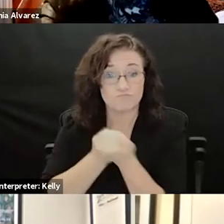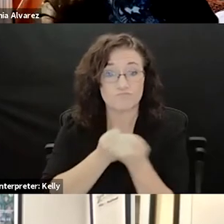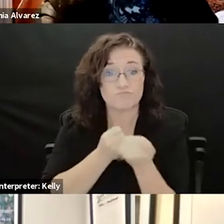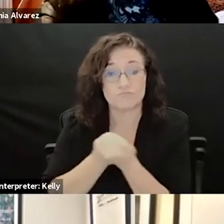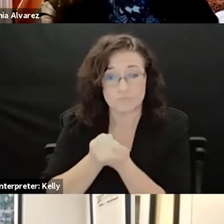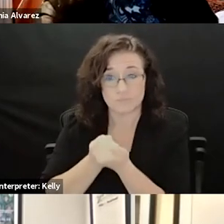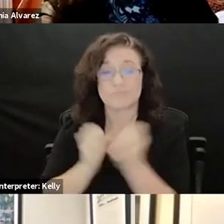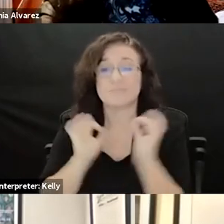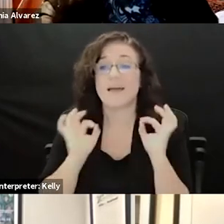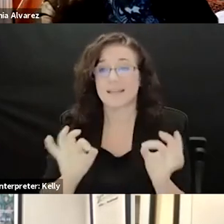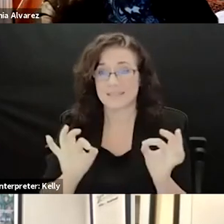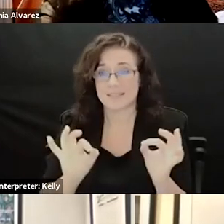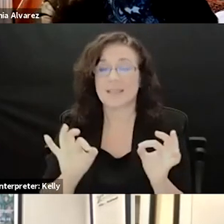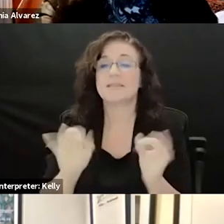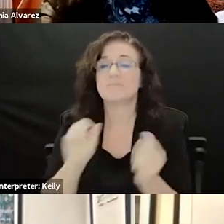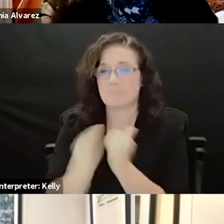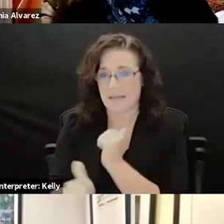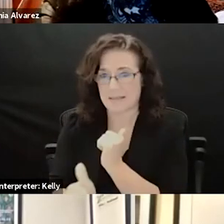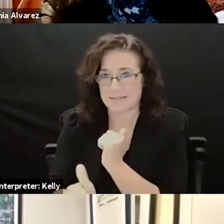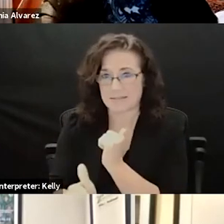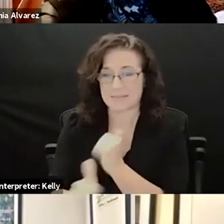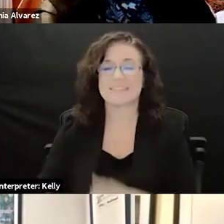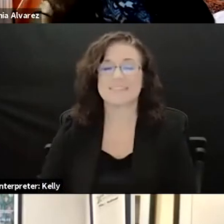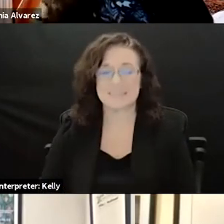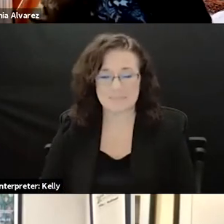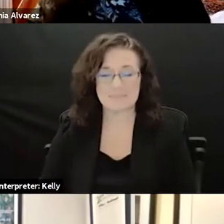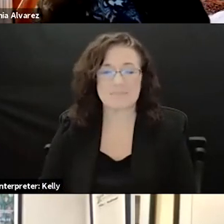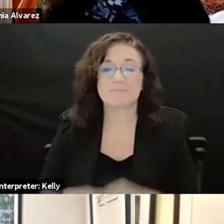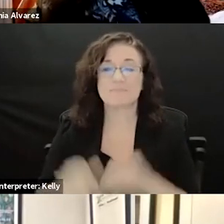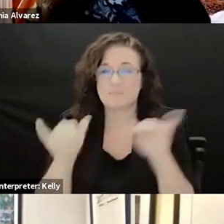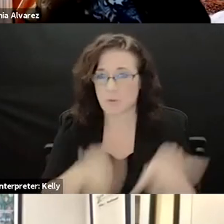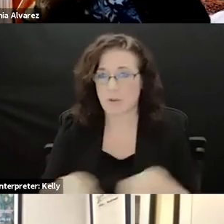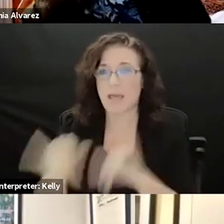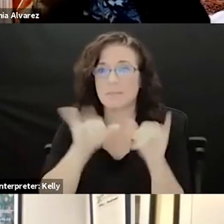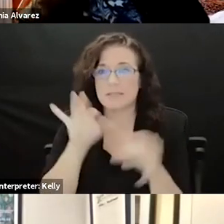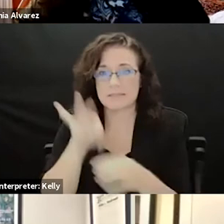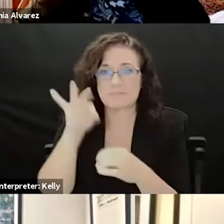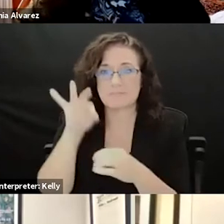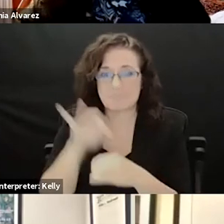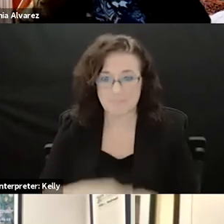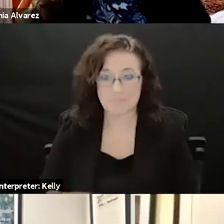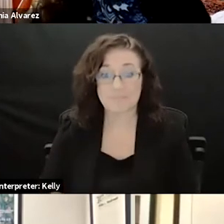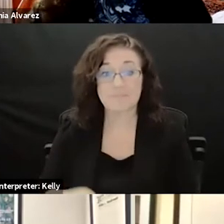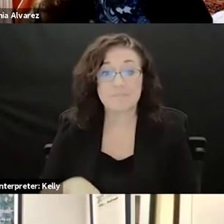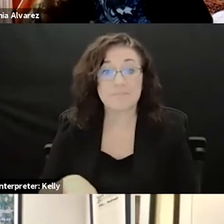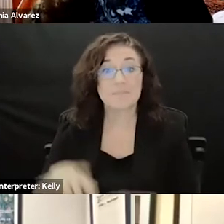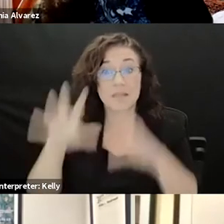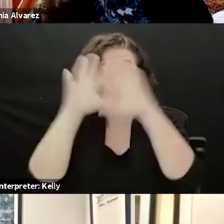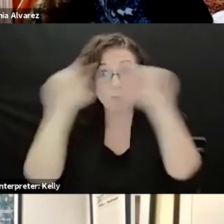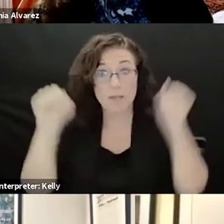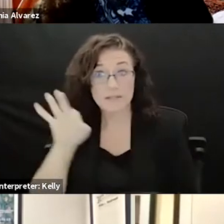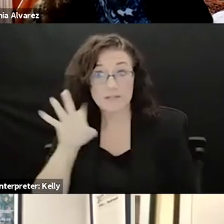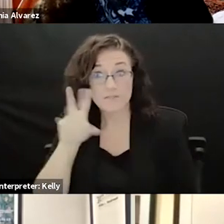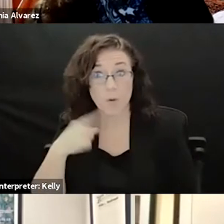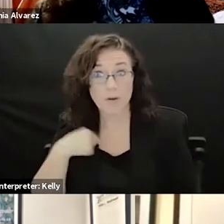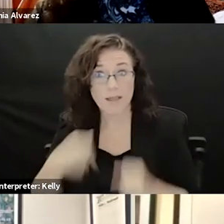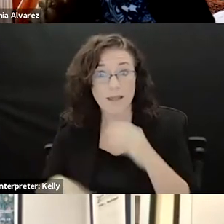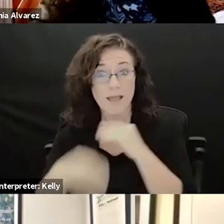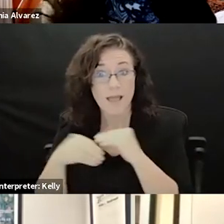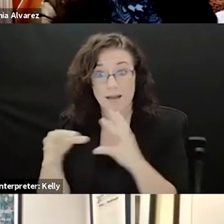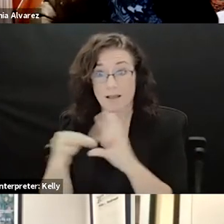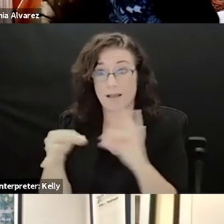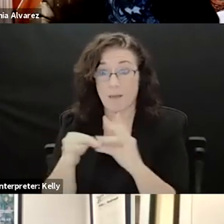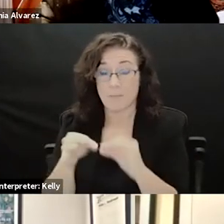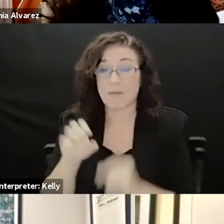excellent this motion now passes unanimously president ford yes can i just add a comment with regards to